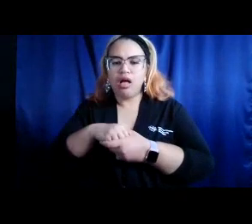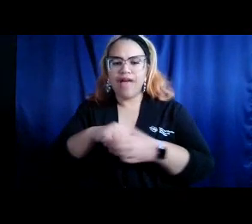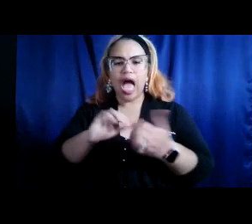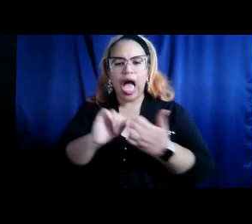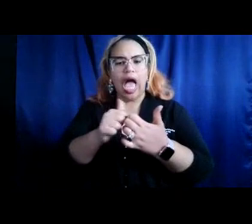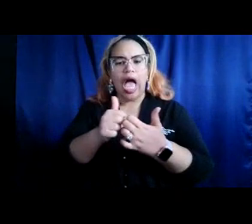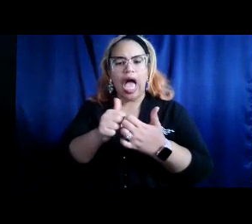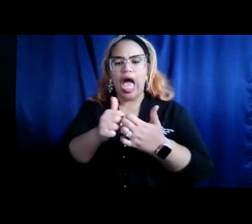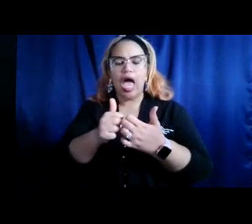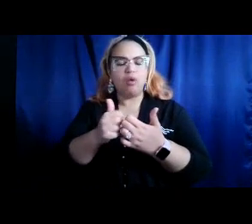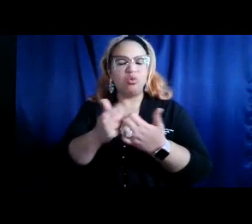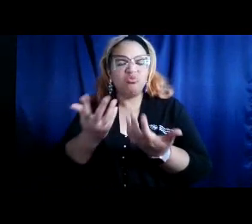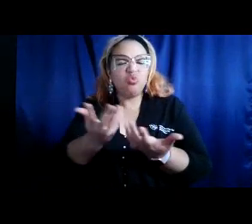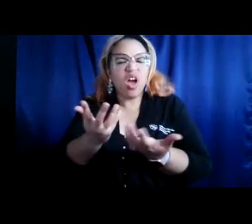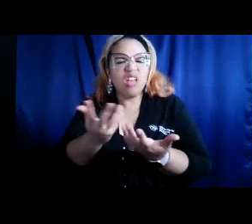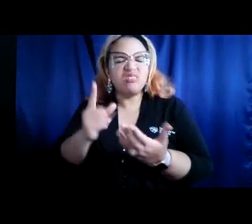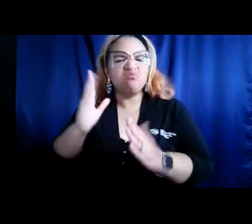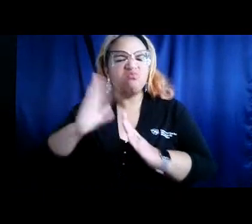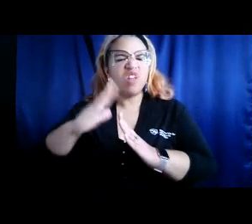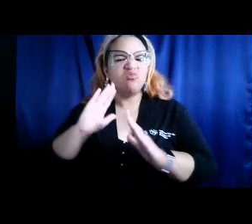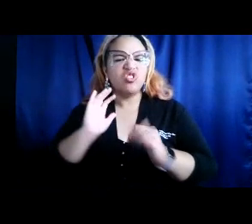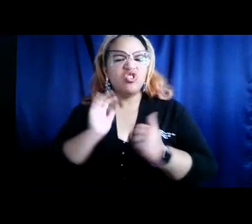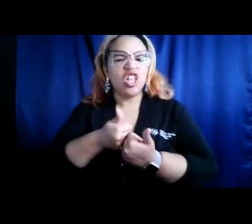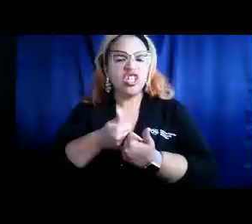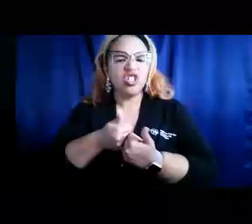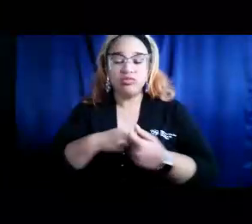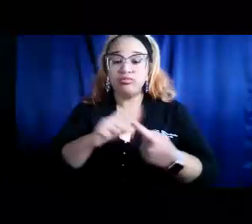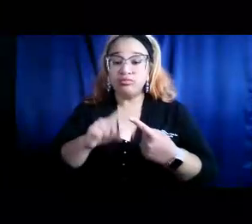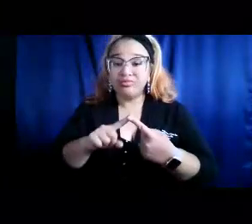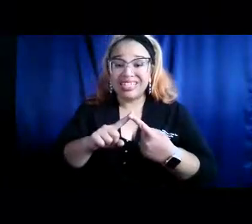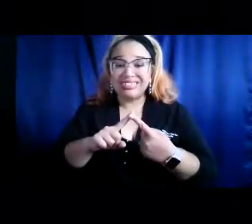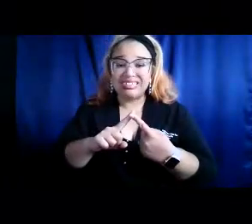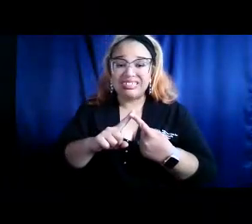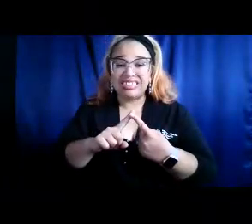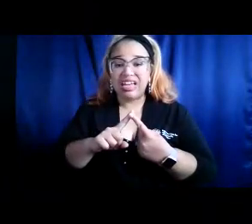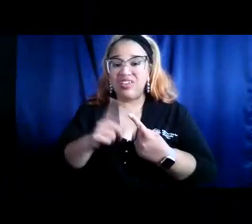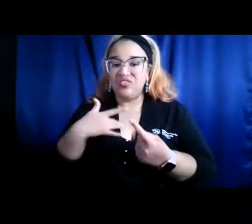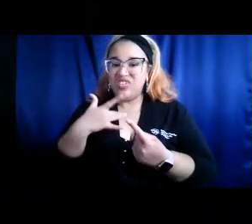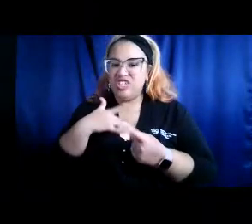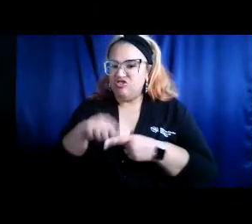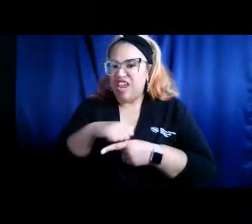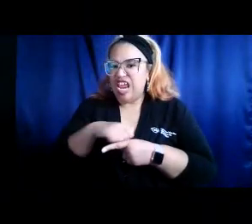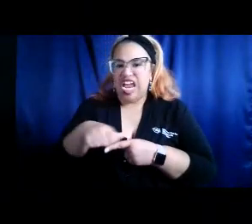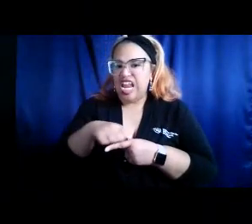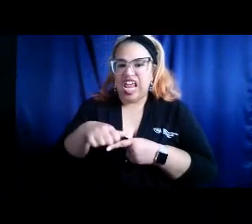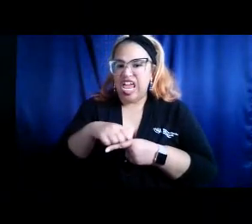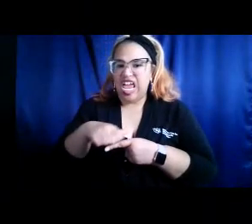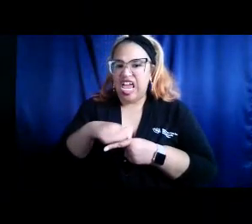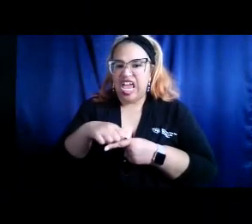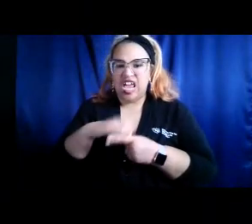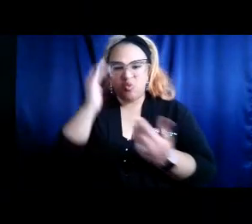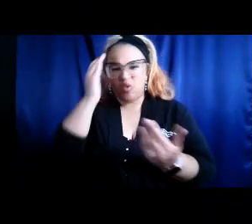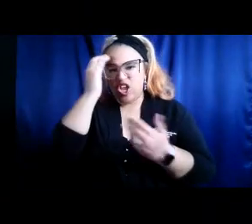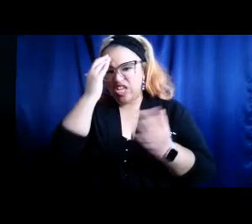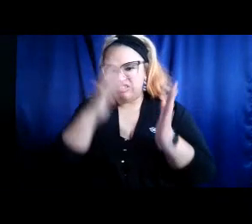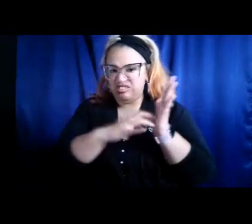training, 2, fear of saying the wrong thing, 3, unclear policies or